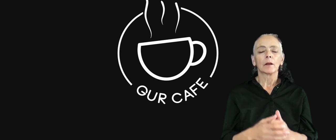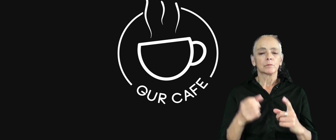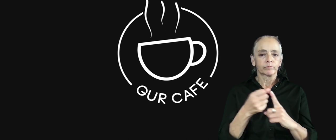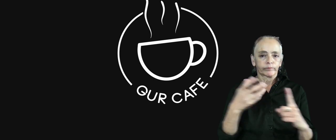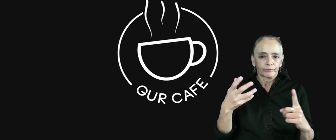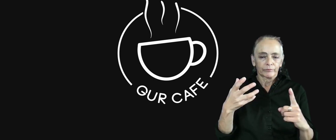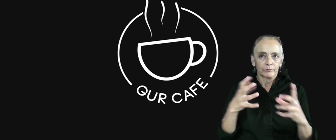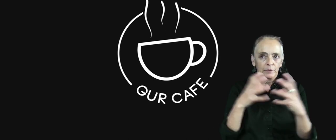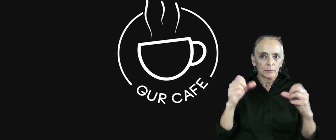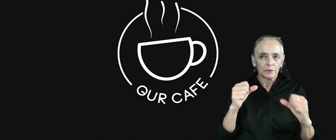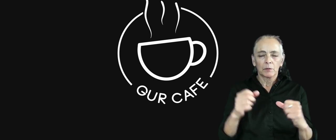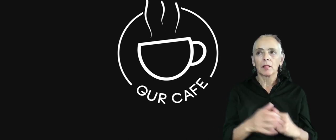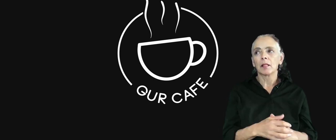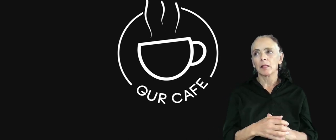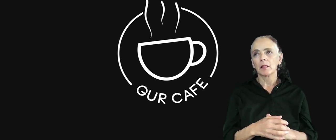can,